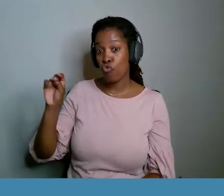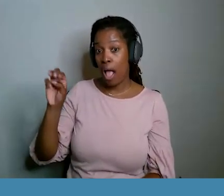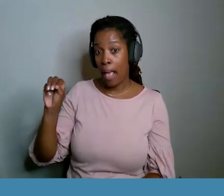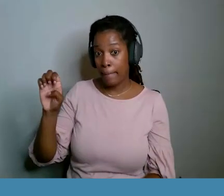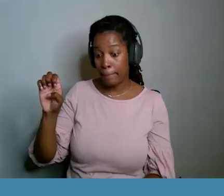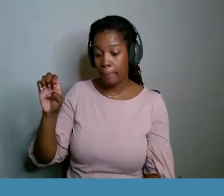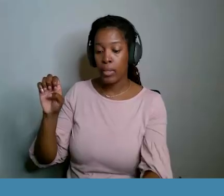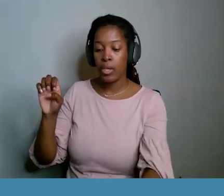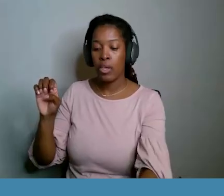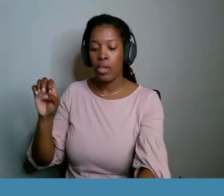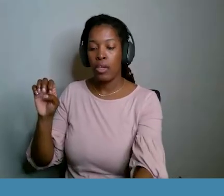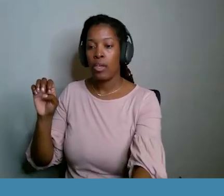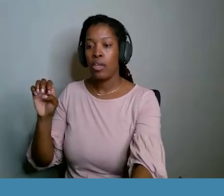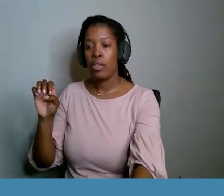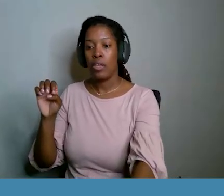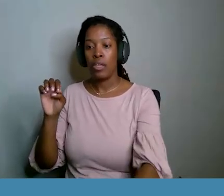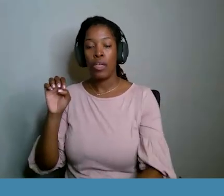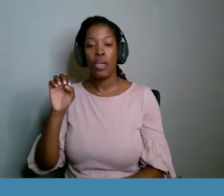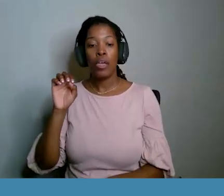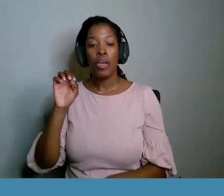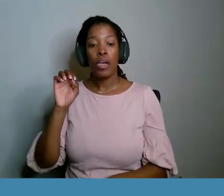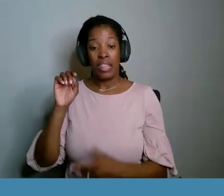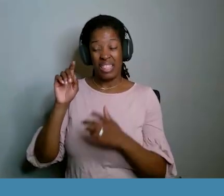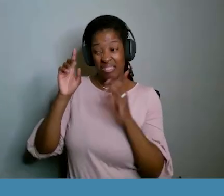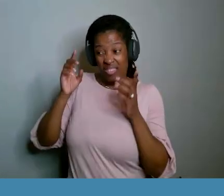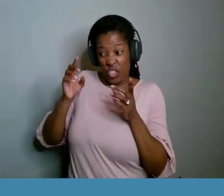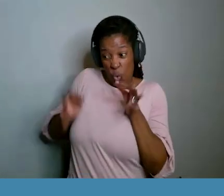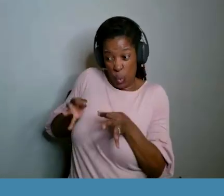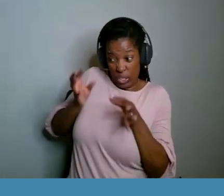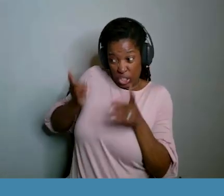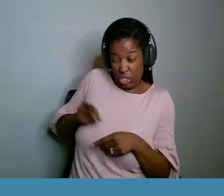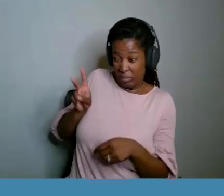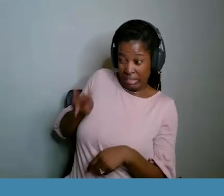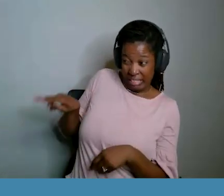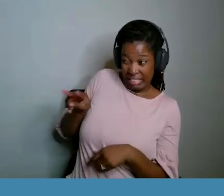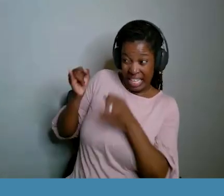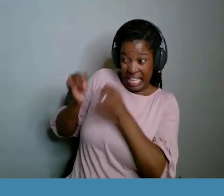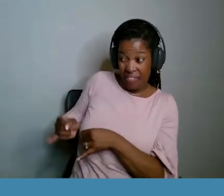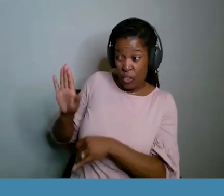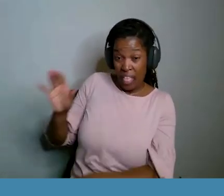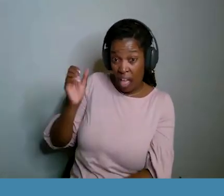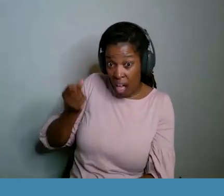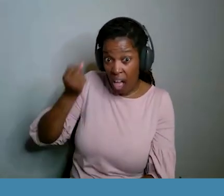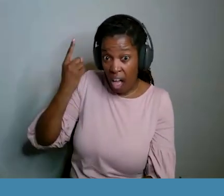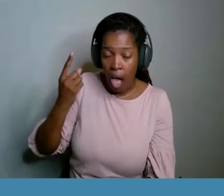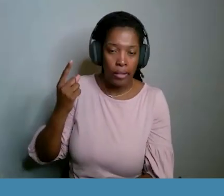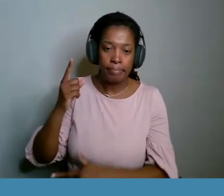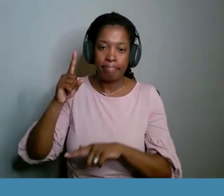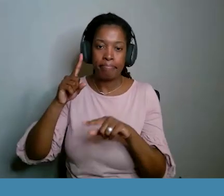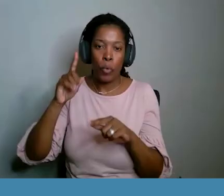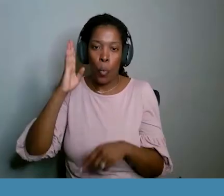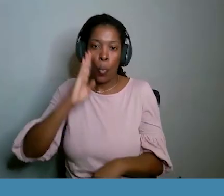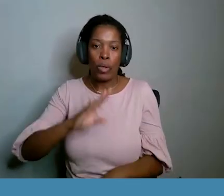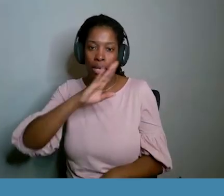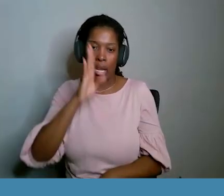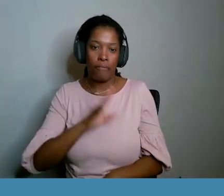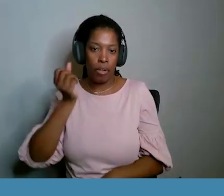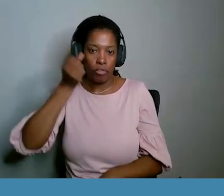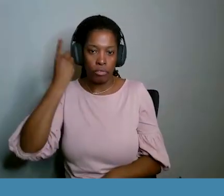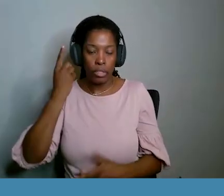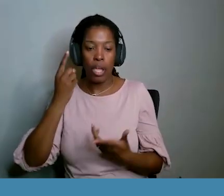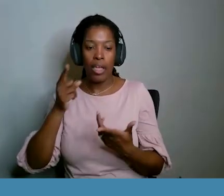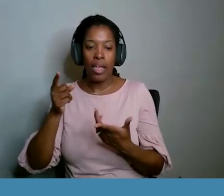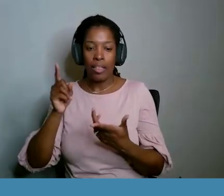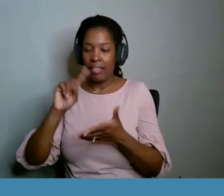that the individual, their competency is non-restorable, and that they are being committed to a forensic